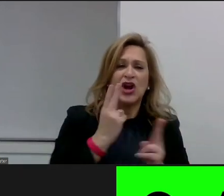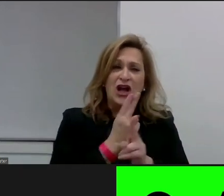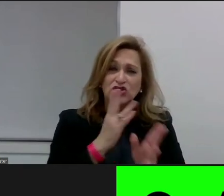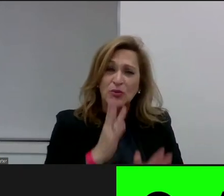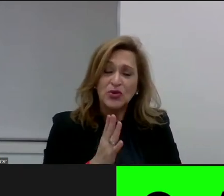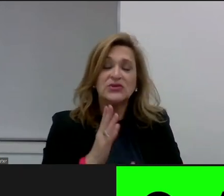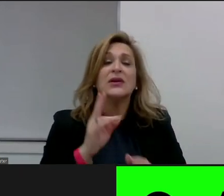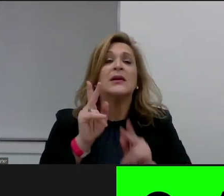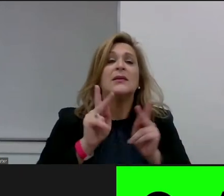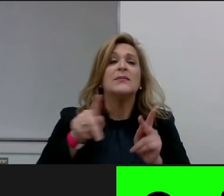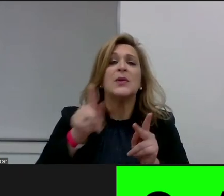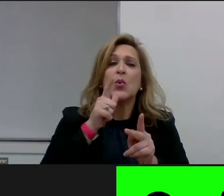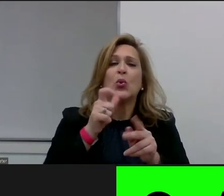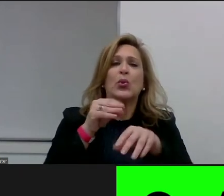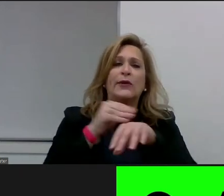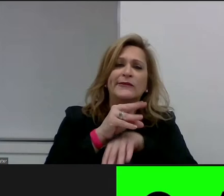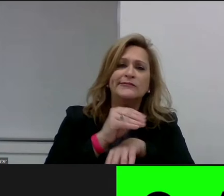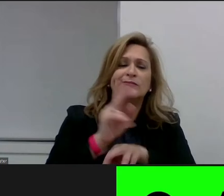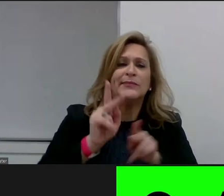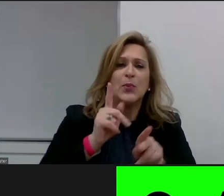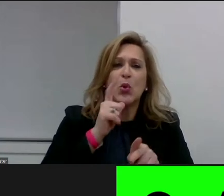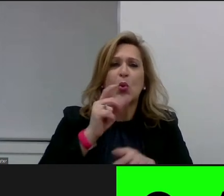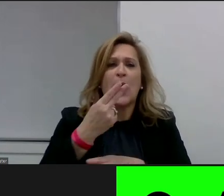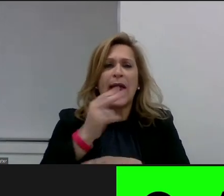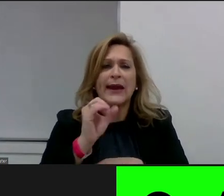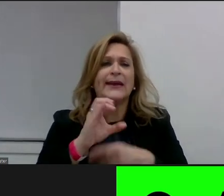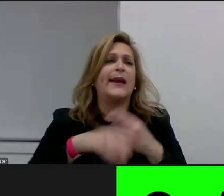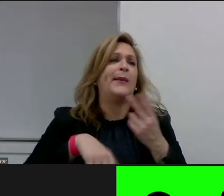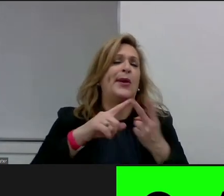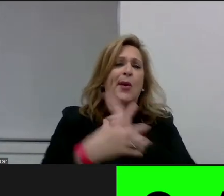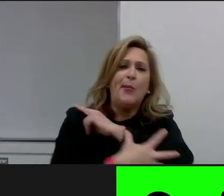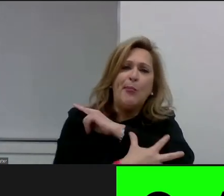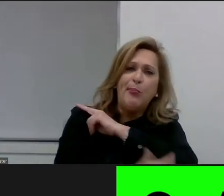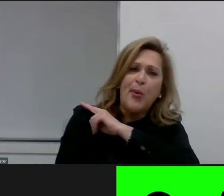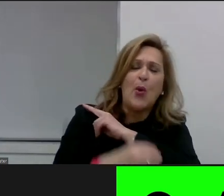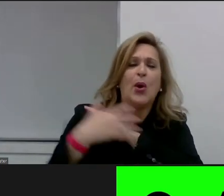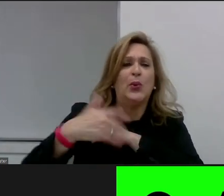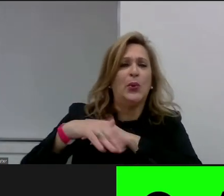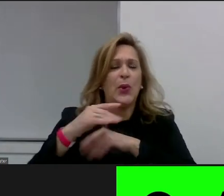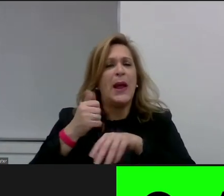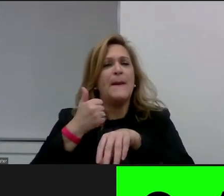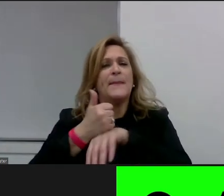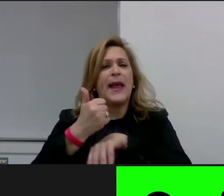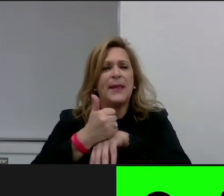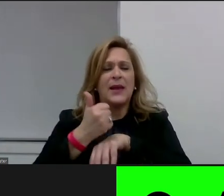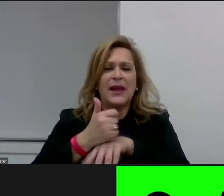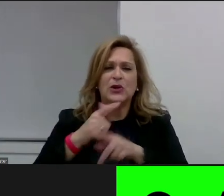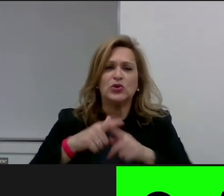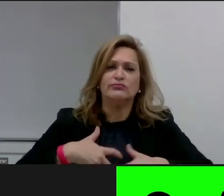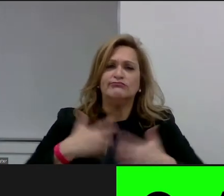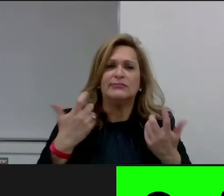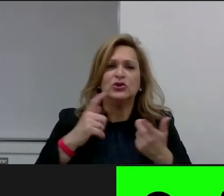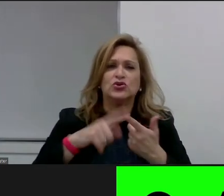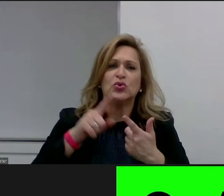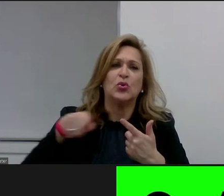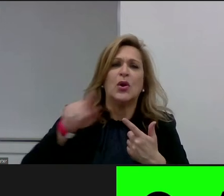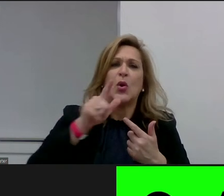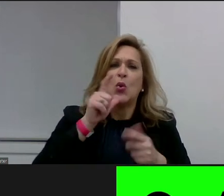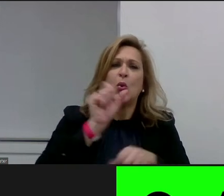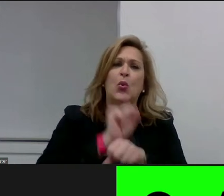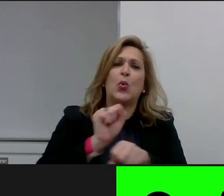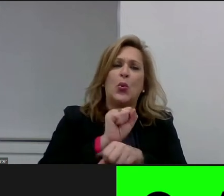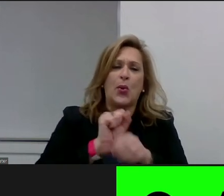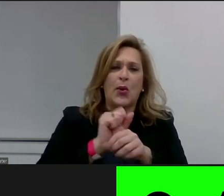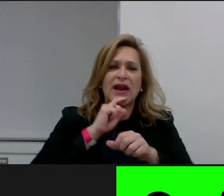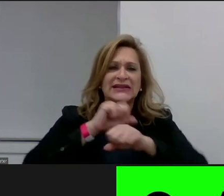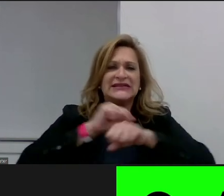money from the booths affecting the poor, the elderly, the handicapped, etc., and caused them to blame and take out their anger at station agents. By eliminating